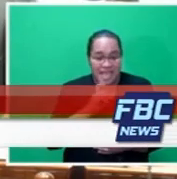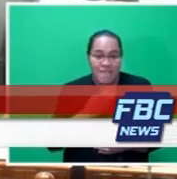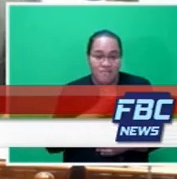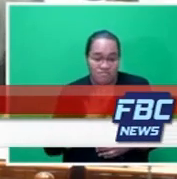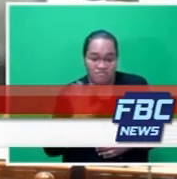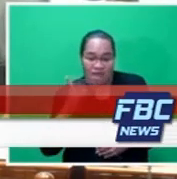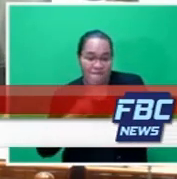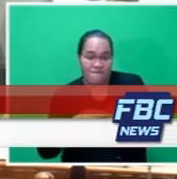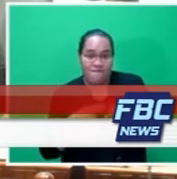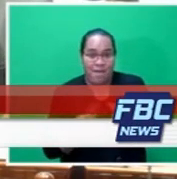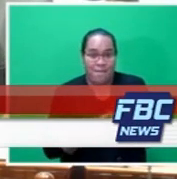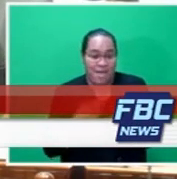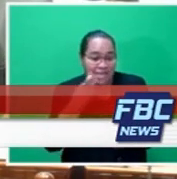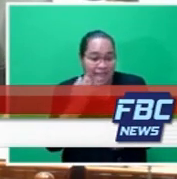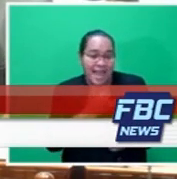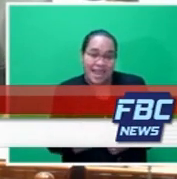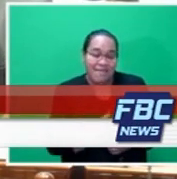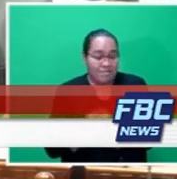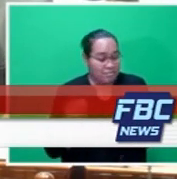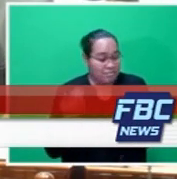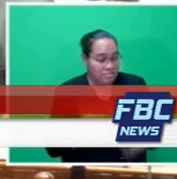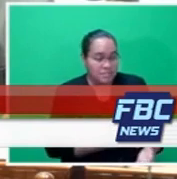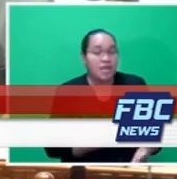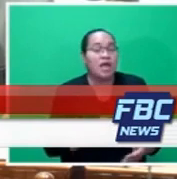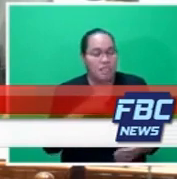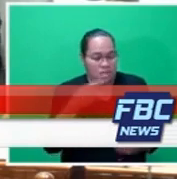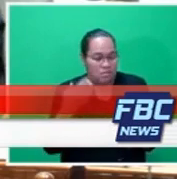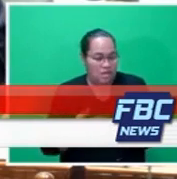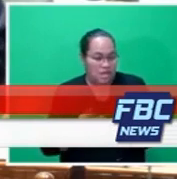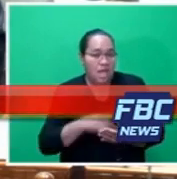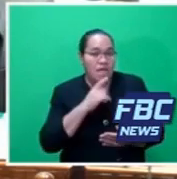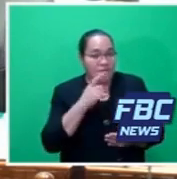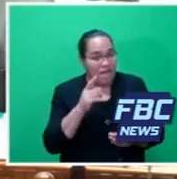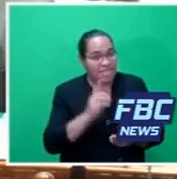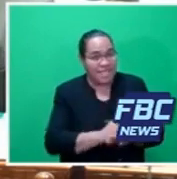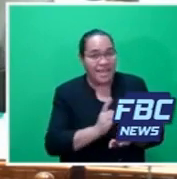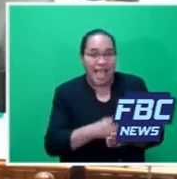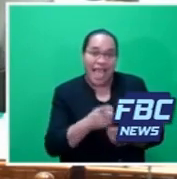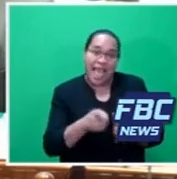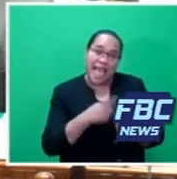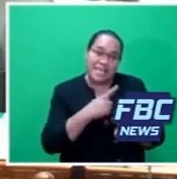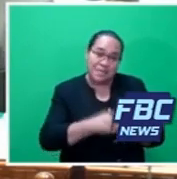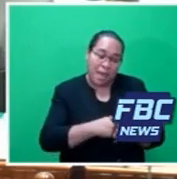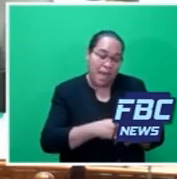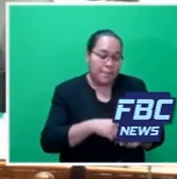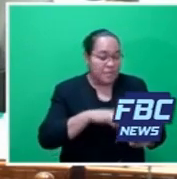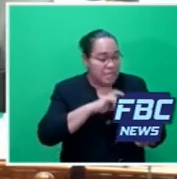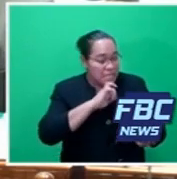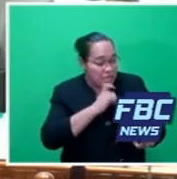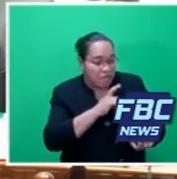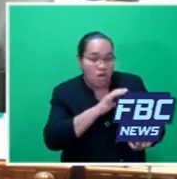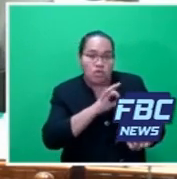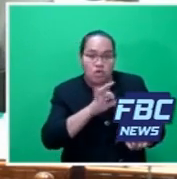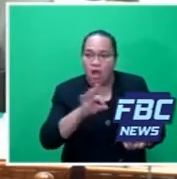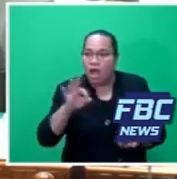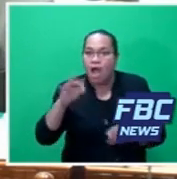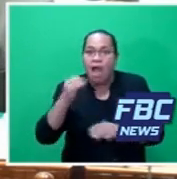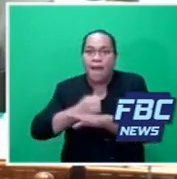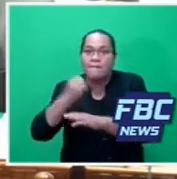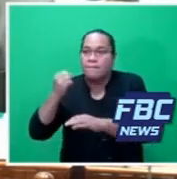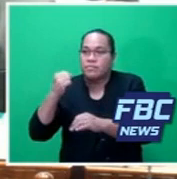is available, this deduction will kick in once those days expire. For those who are not compensated by the employer